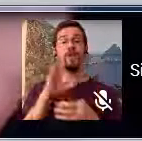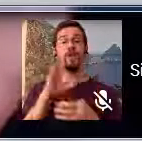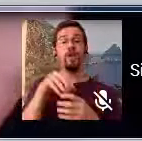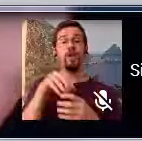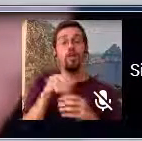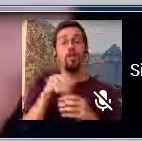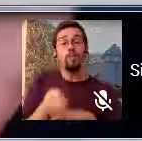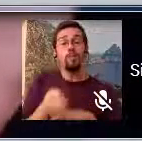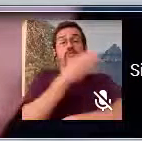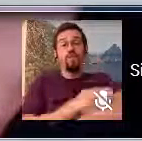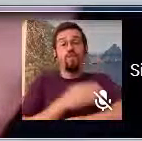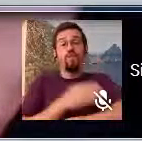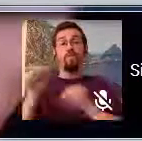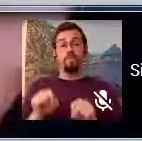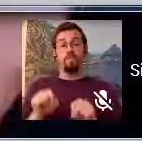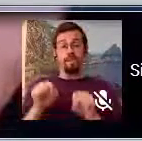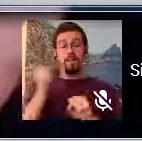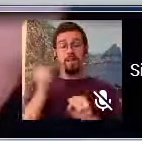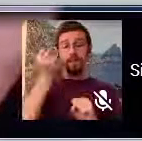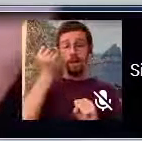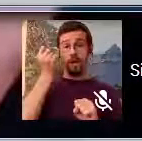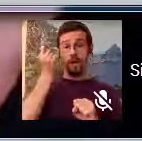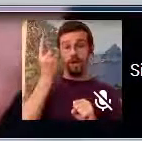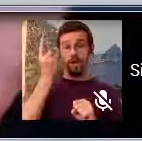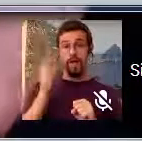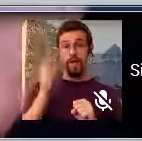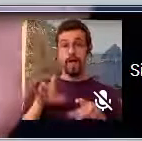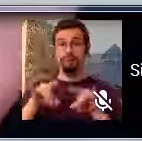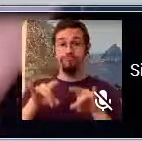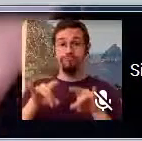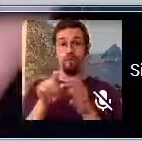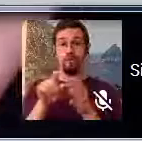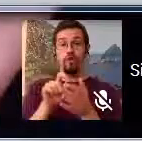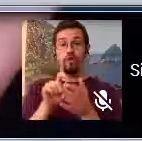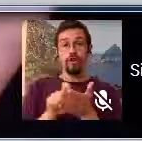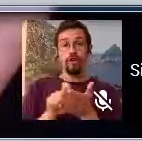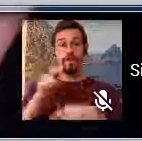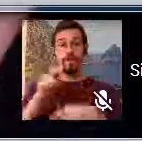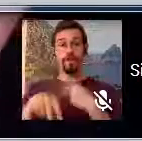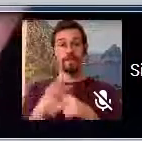written versions of oral language. Next slide, please.